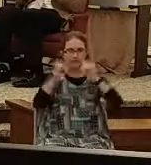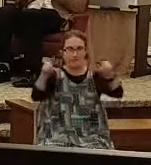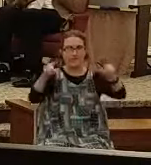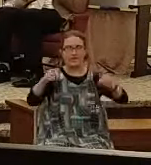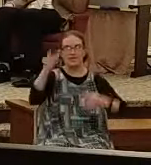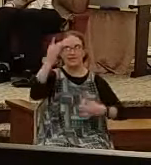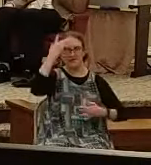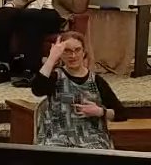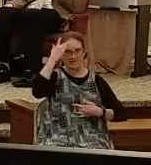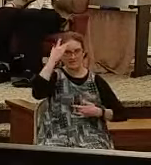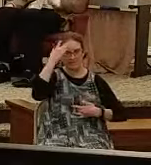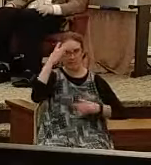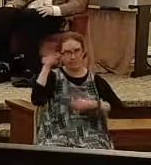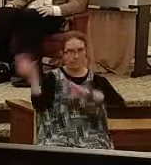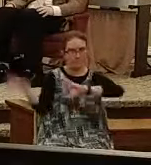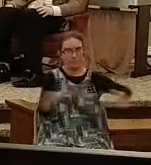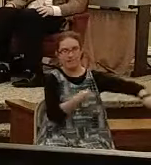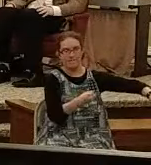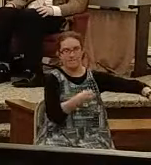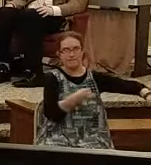that disease and it will be gone.